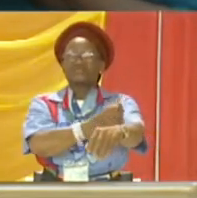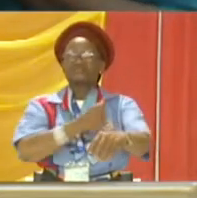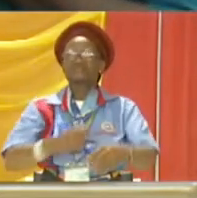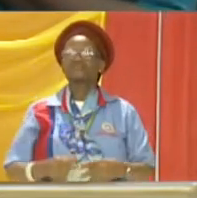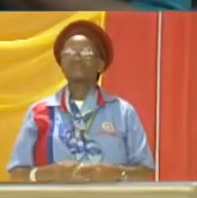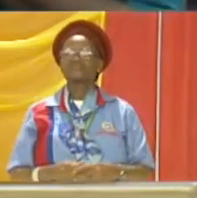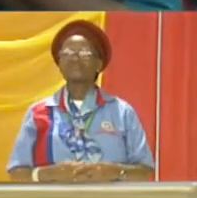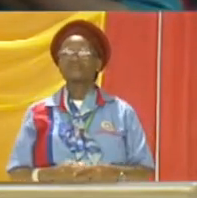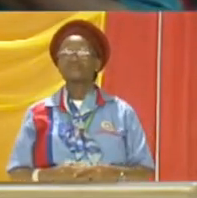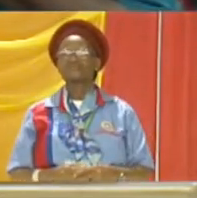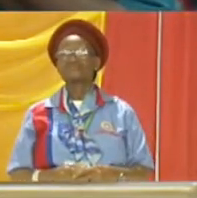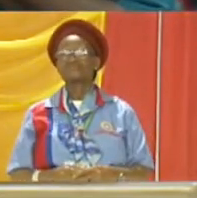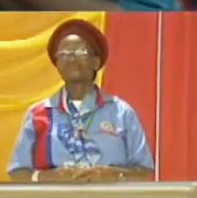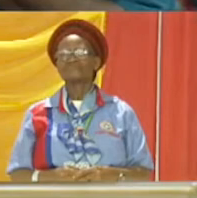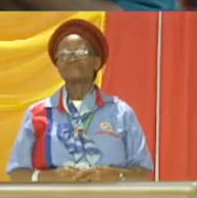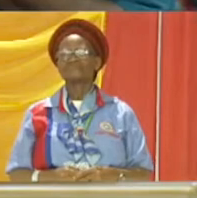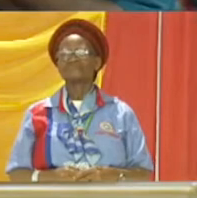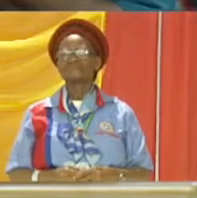ye.